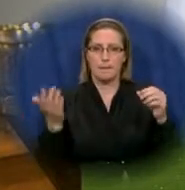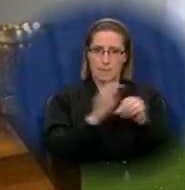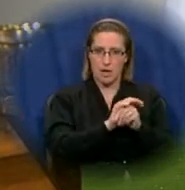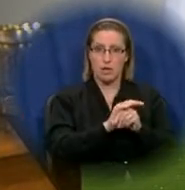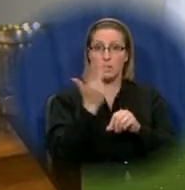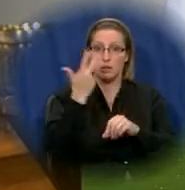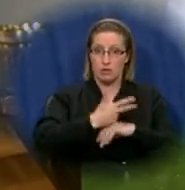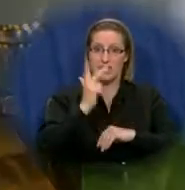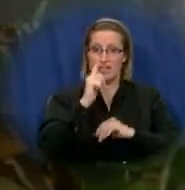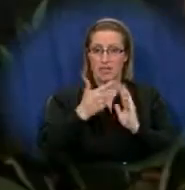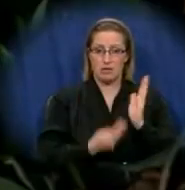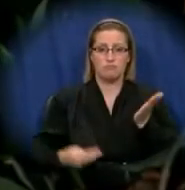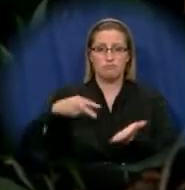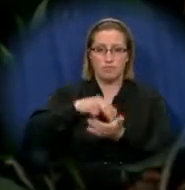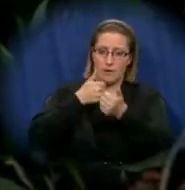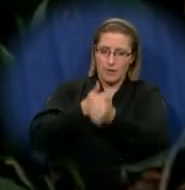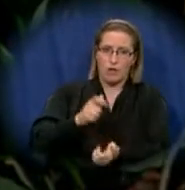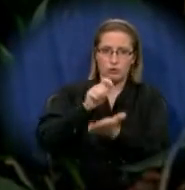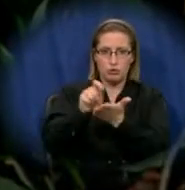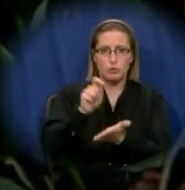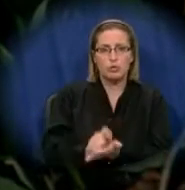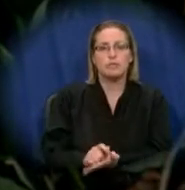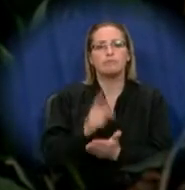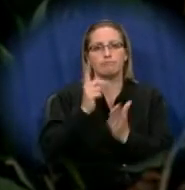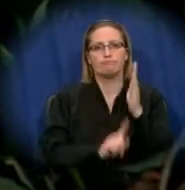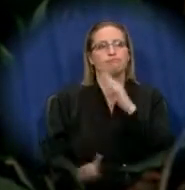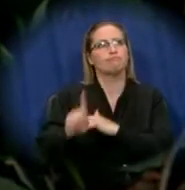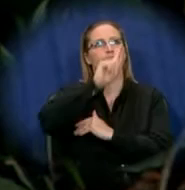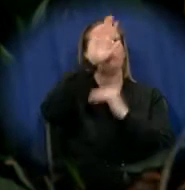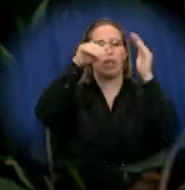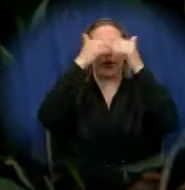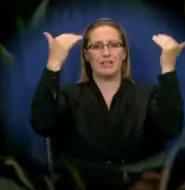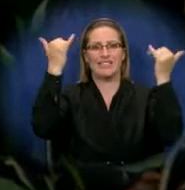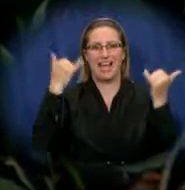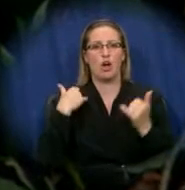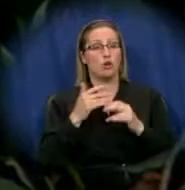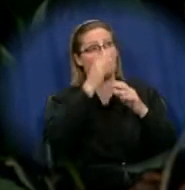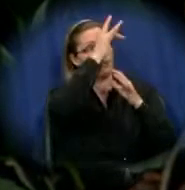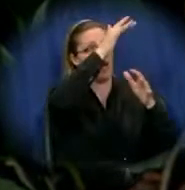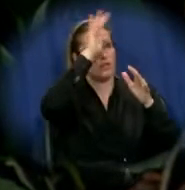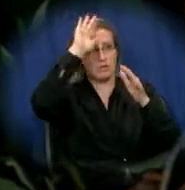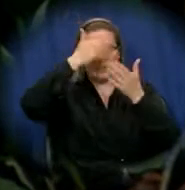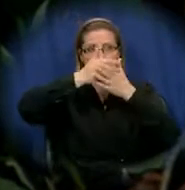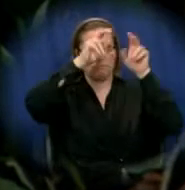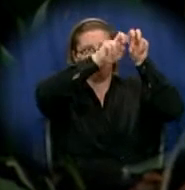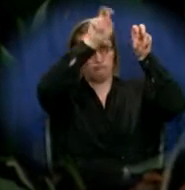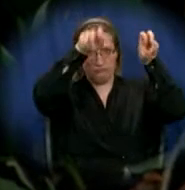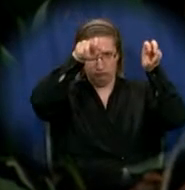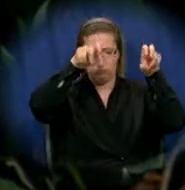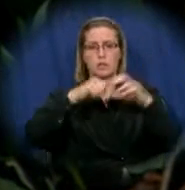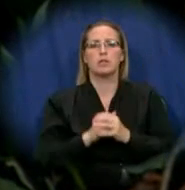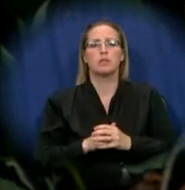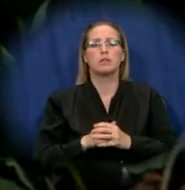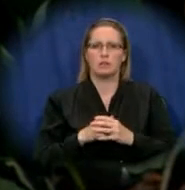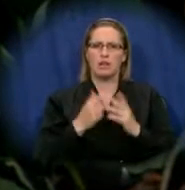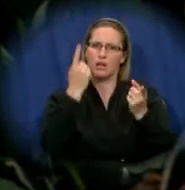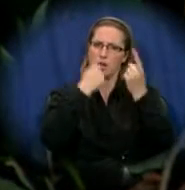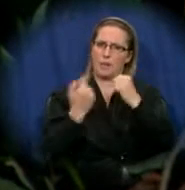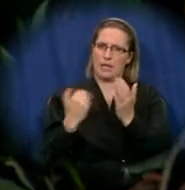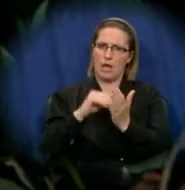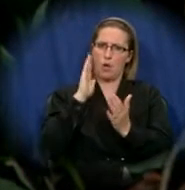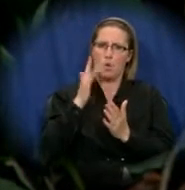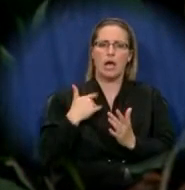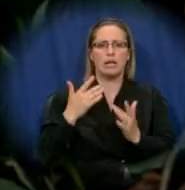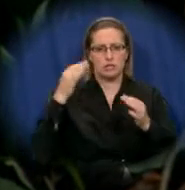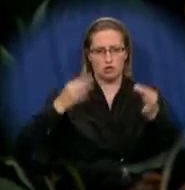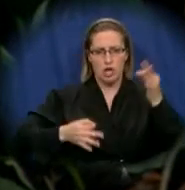third day in accordance with the Scriptures. He ascended into heaven and is seated at the right hand of the Father. He will come again in glory